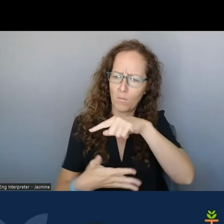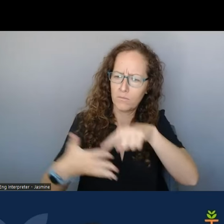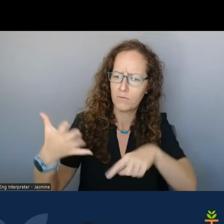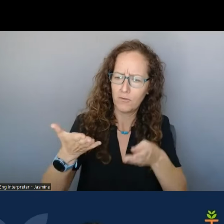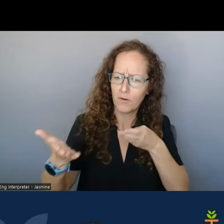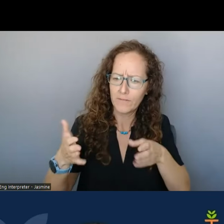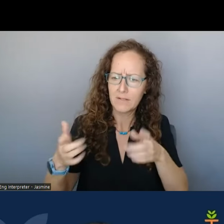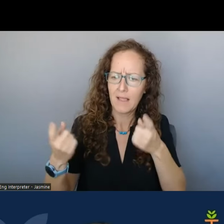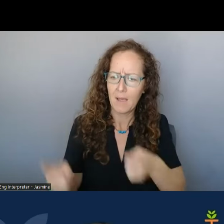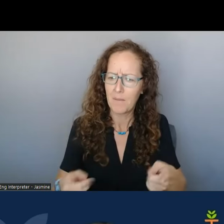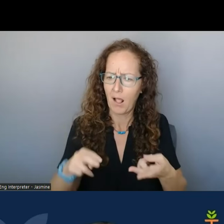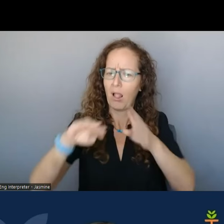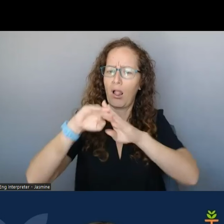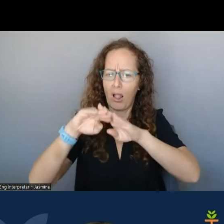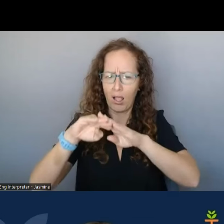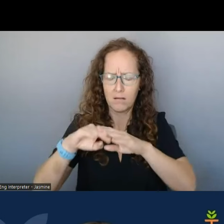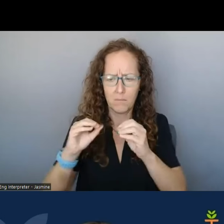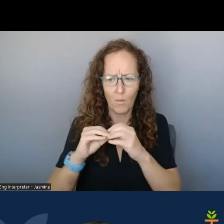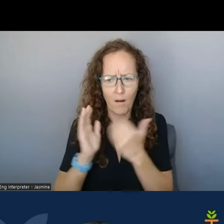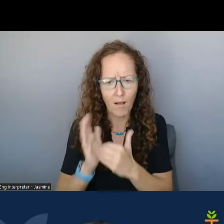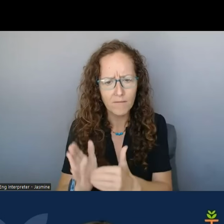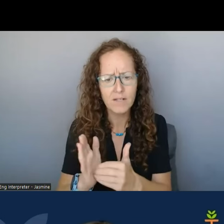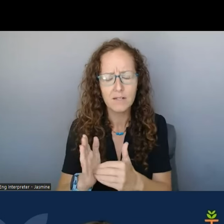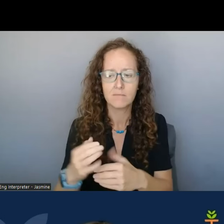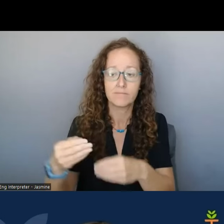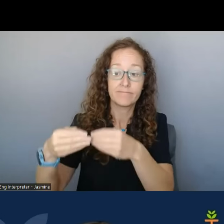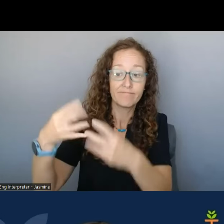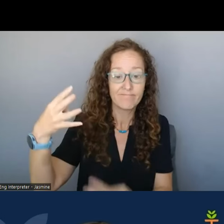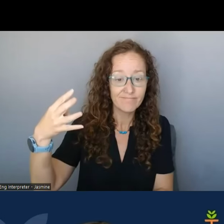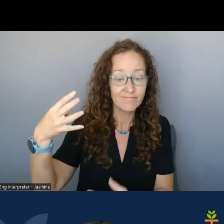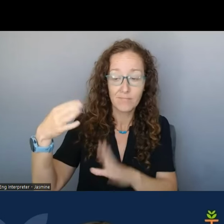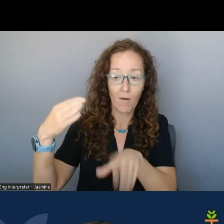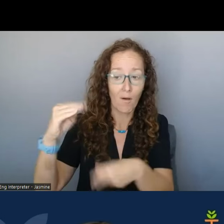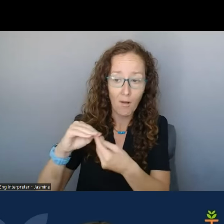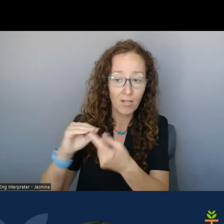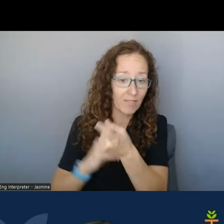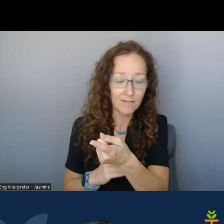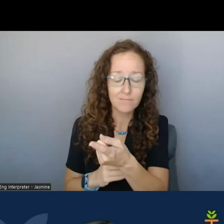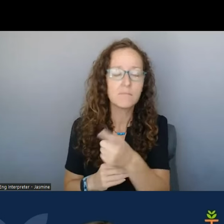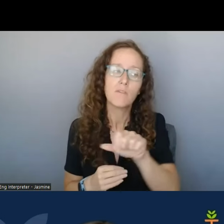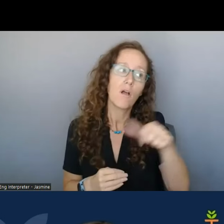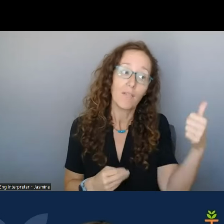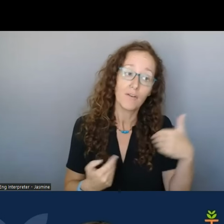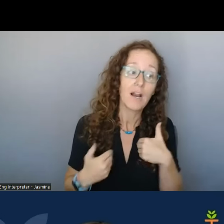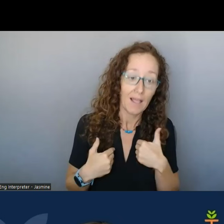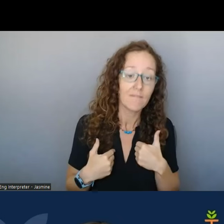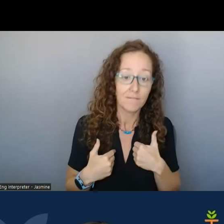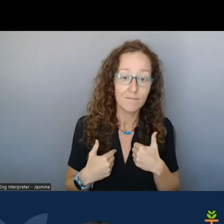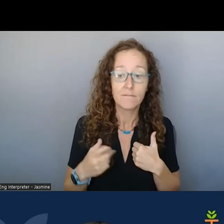performed. So this is not the full list, but many of these procedures that can be found on this